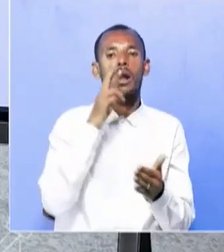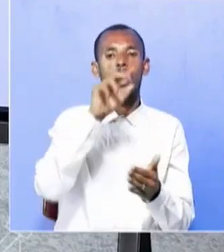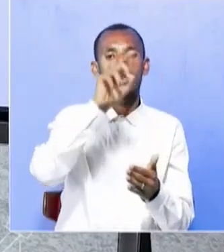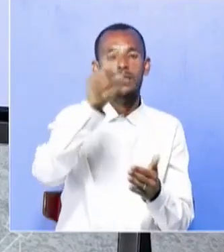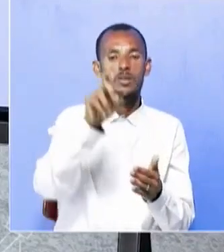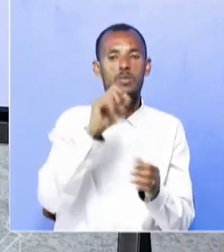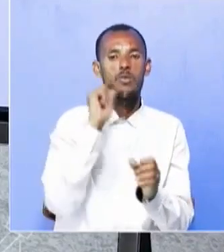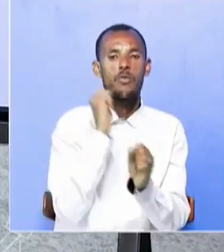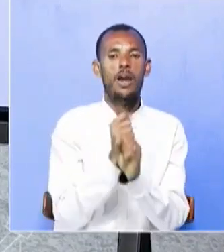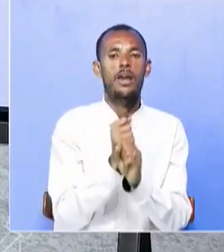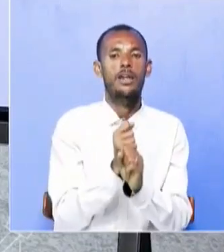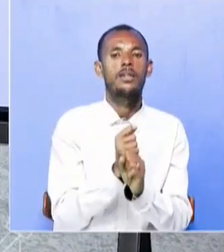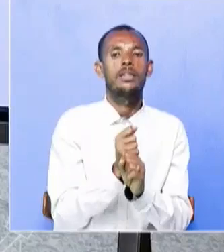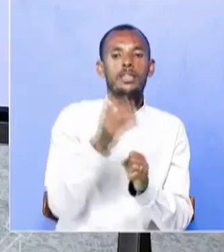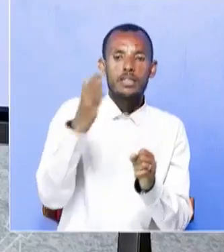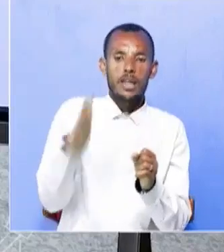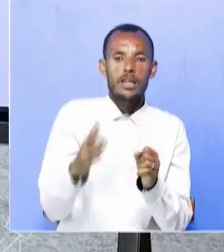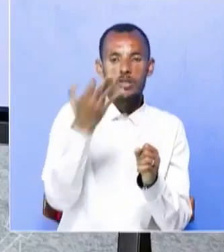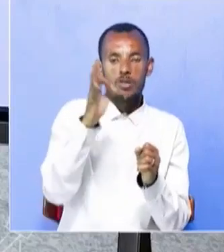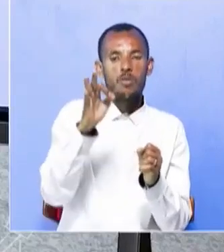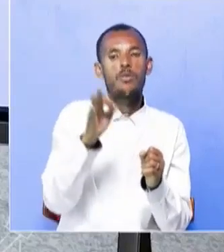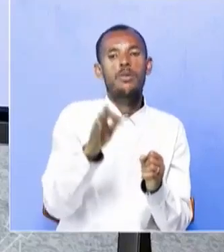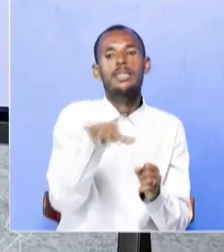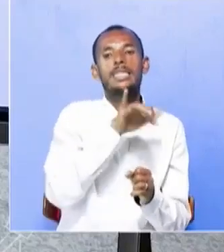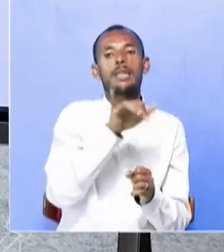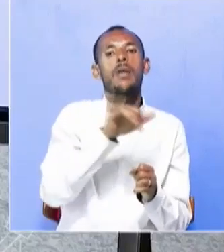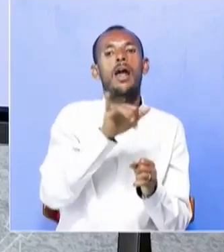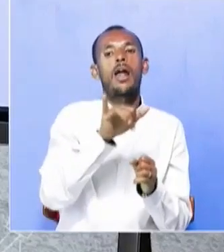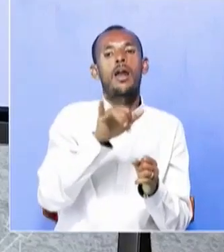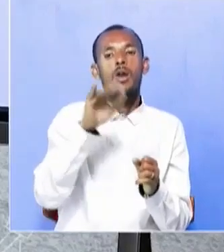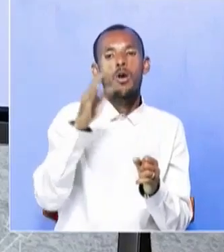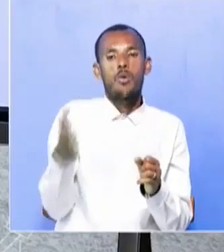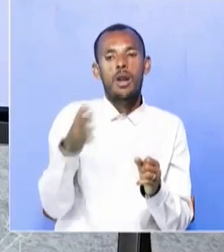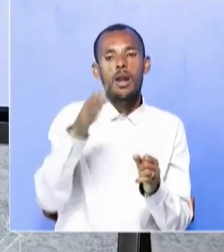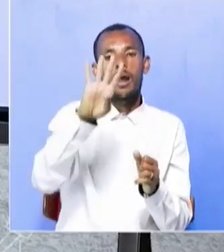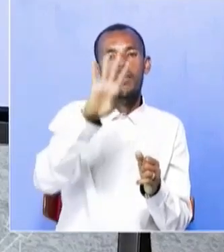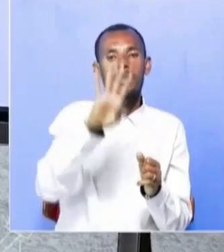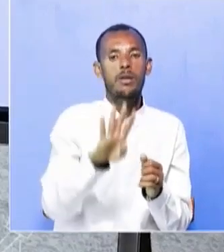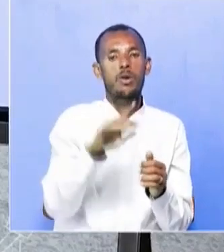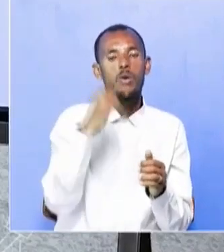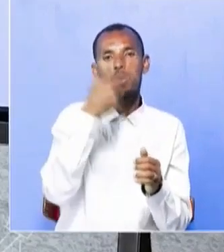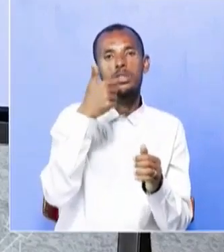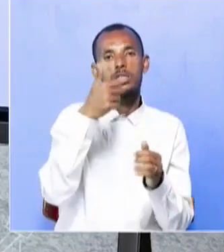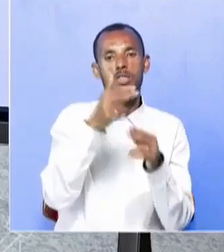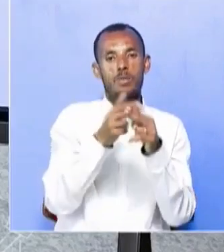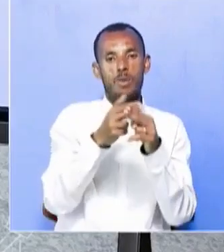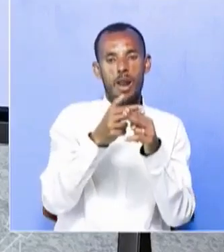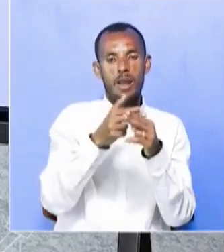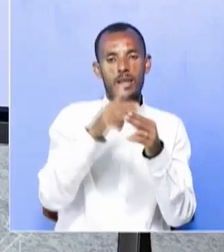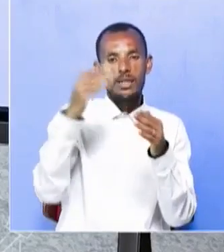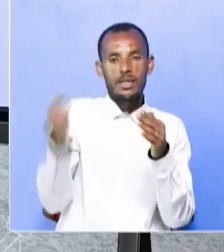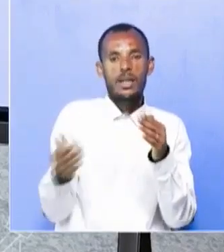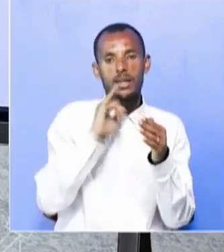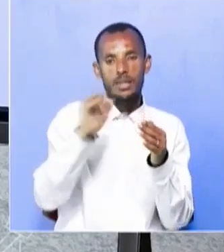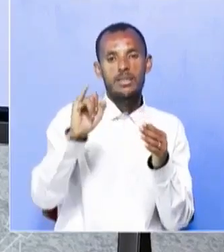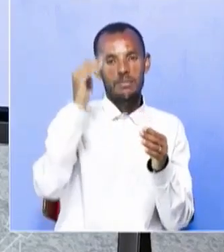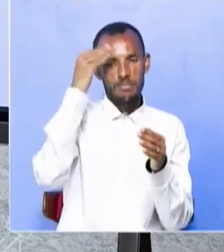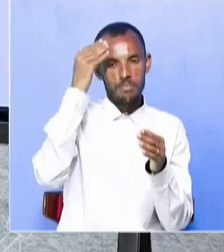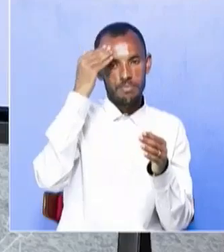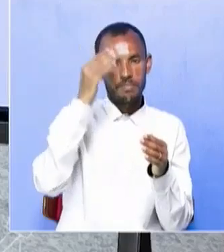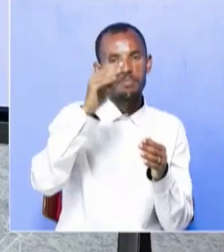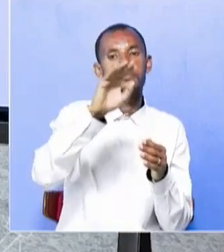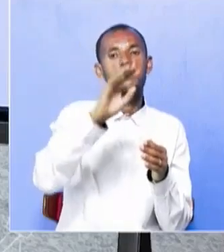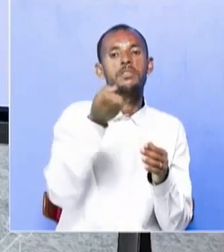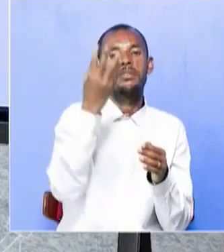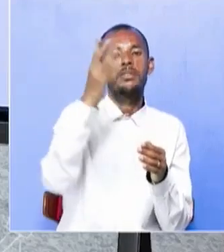to find the sides of a similar quadrilateral whose smallest side is known. Okay, the